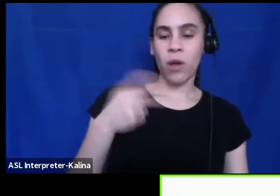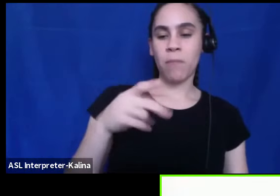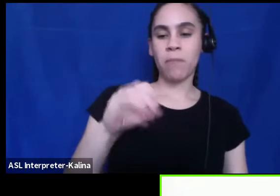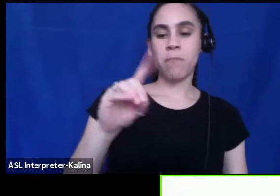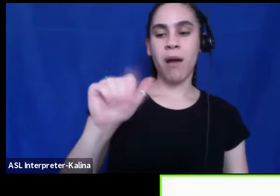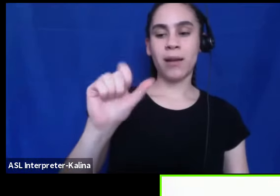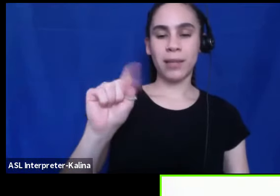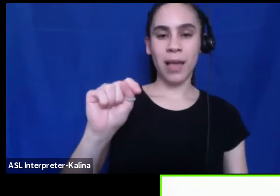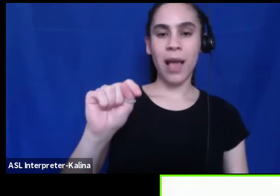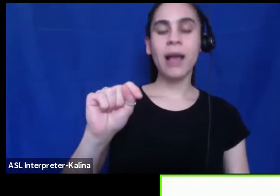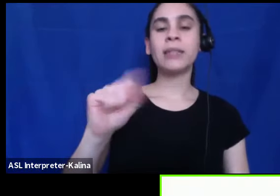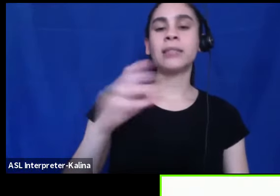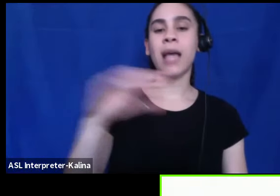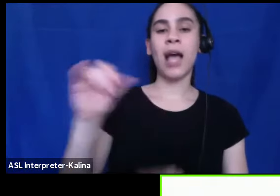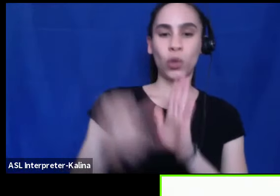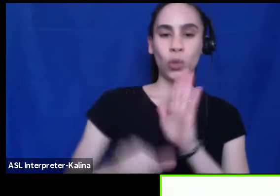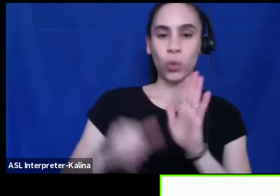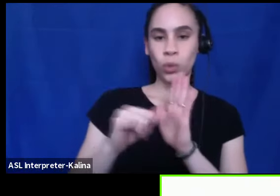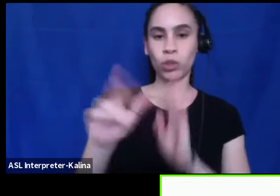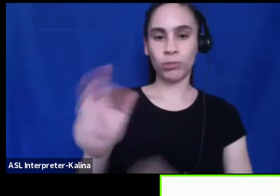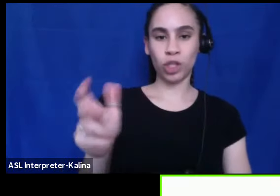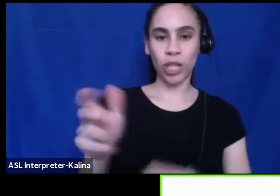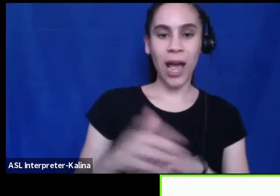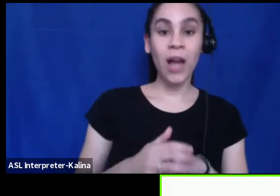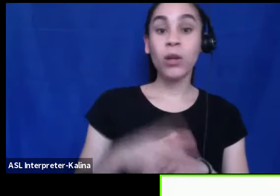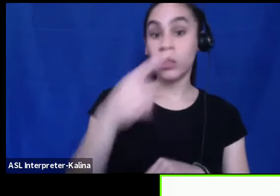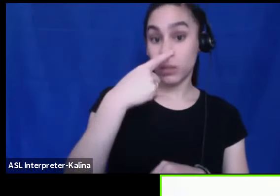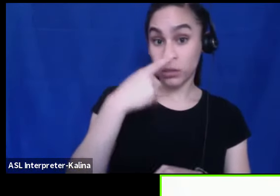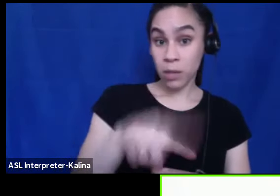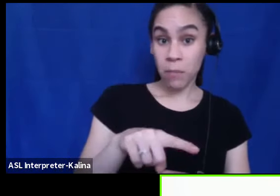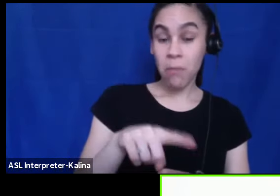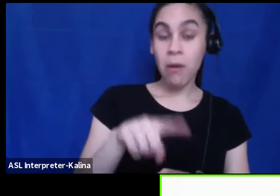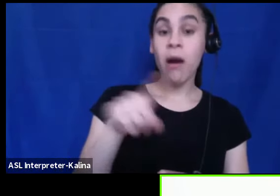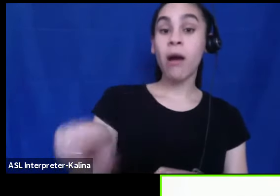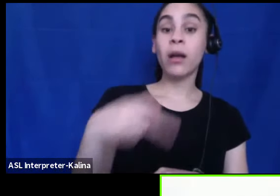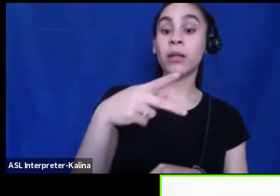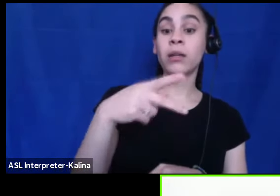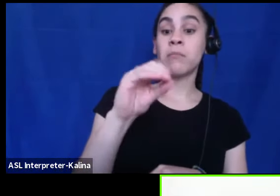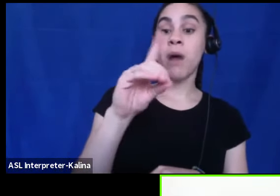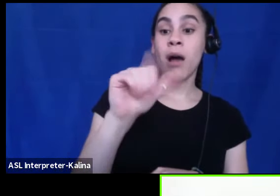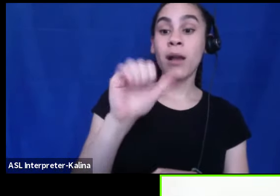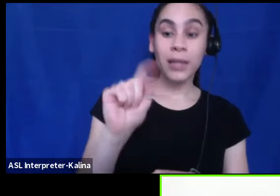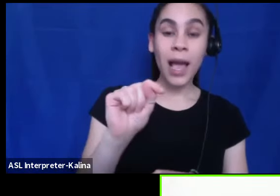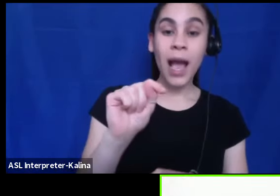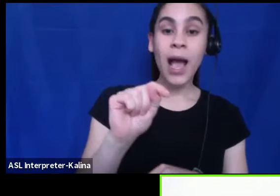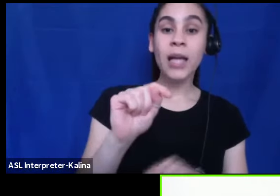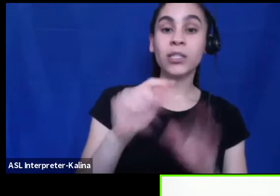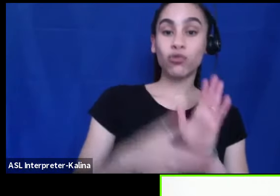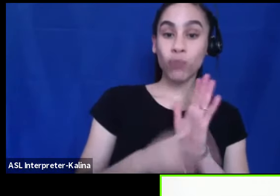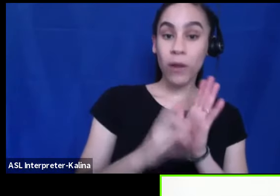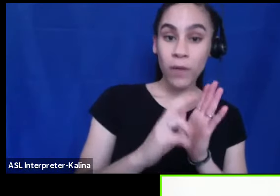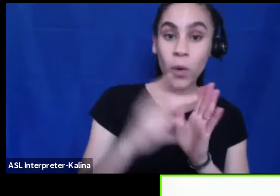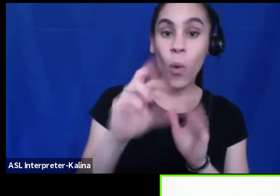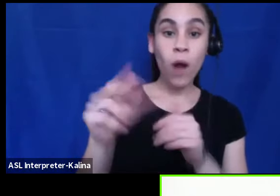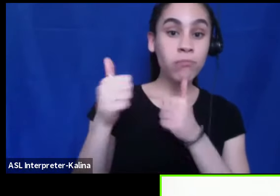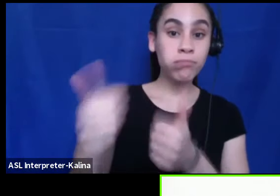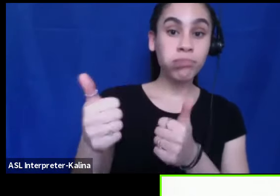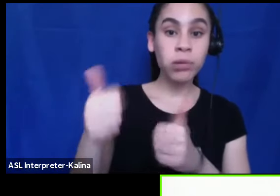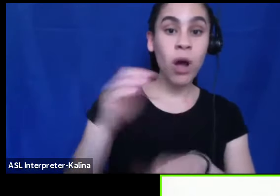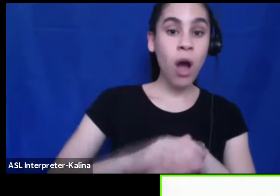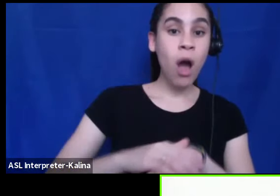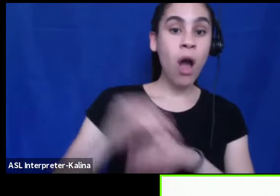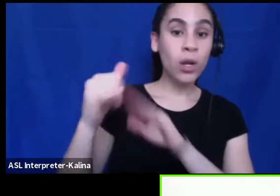And if you wouldn't mind giving us a podcast review or a thumbs up on YouTube, that would be fantastic.